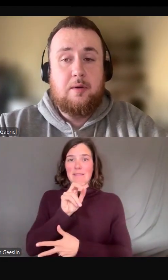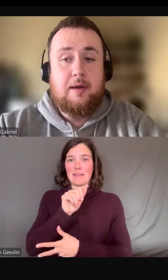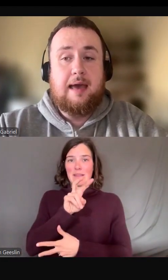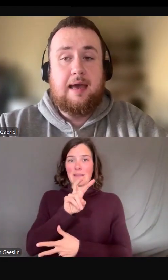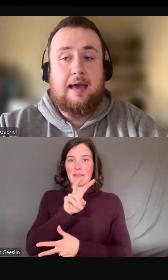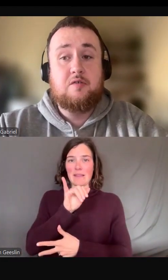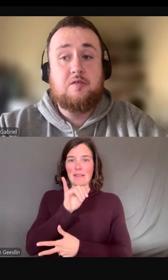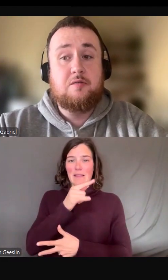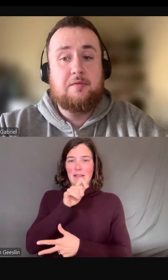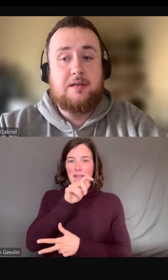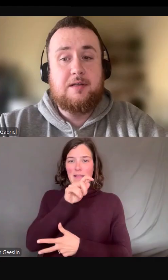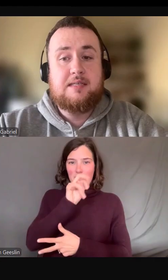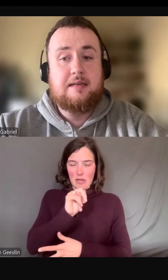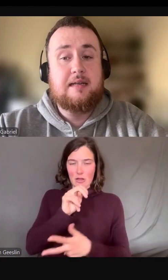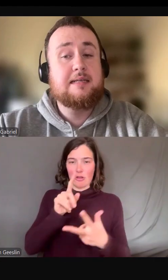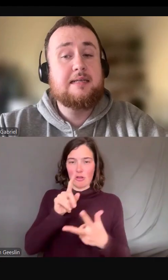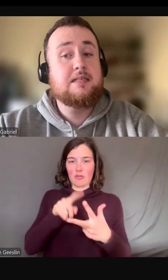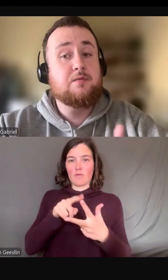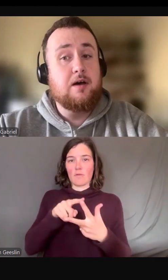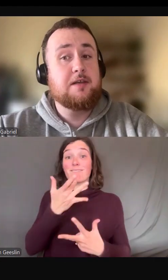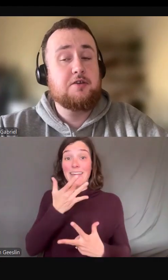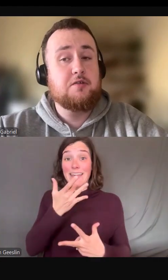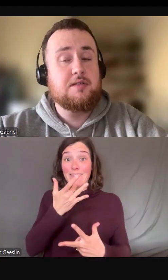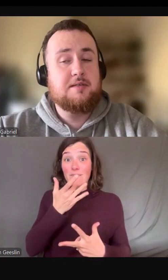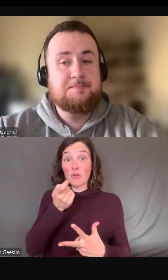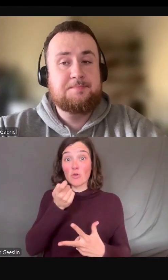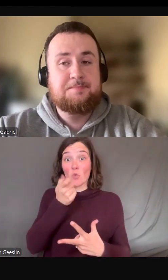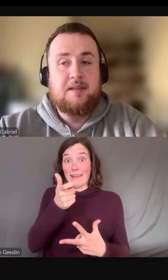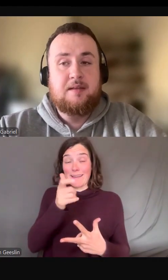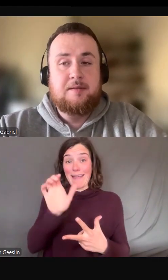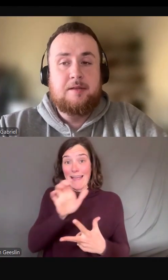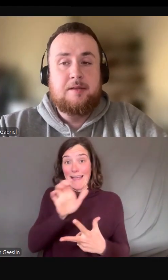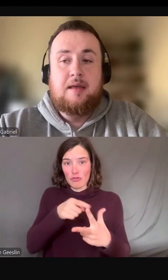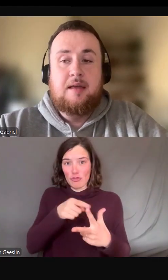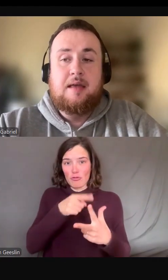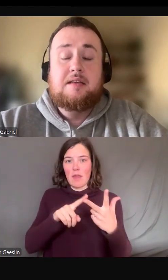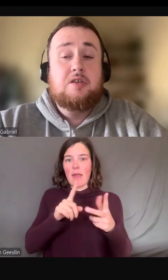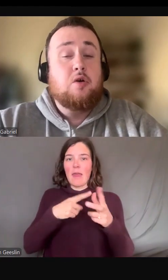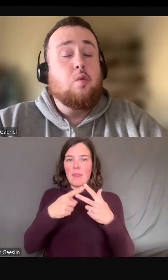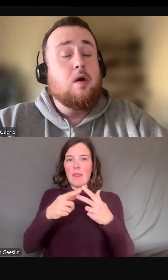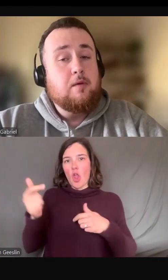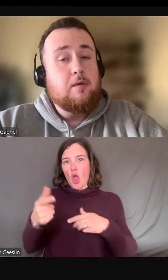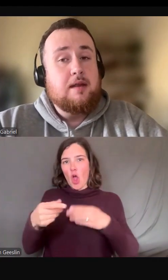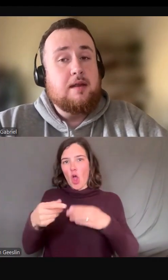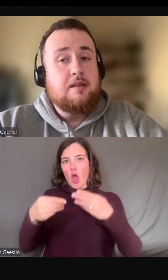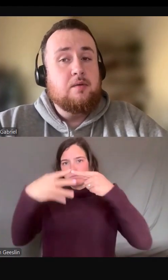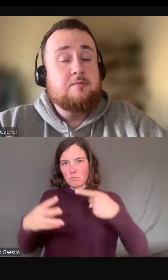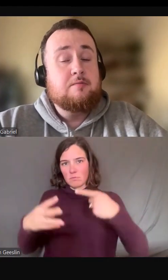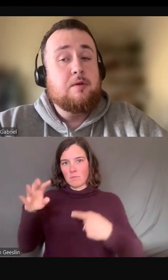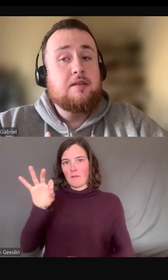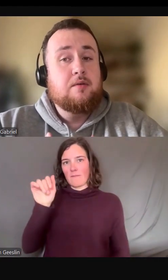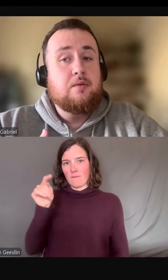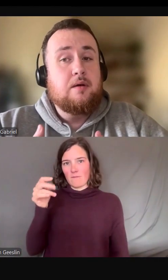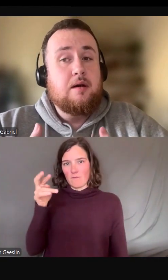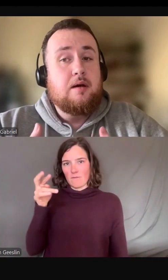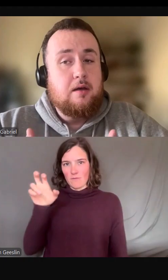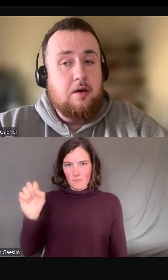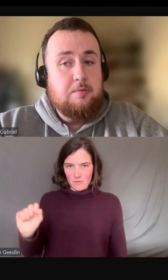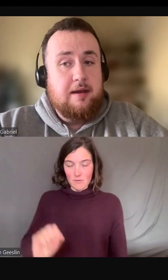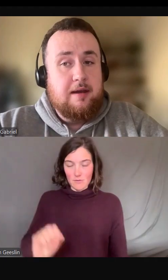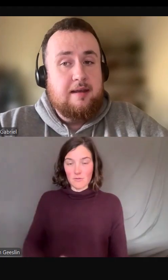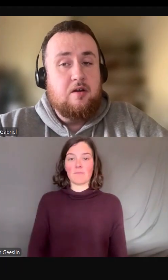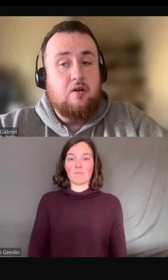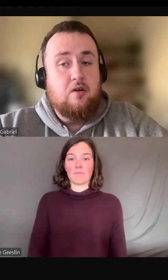quick actions or favorites, and the list of all features. So what we want to do is we want to